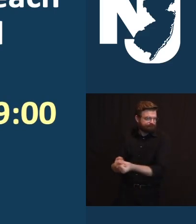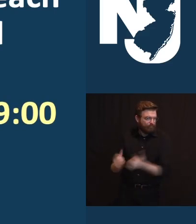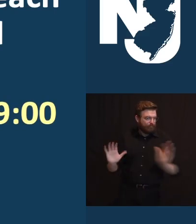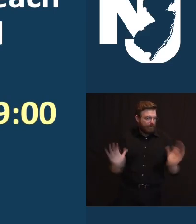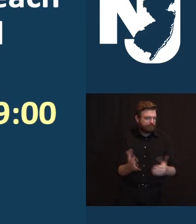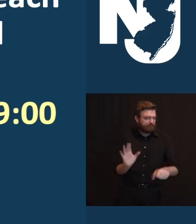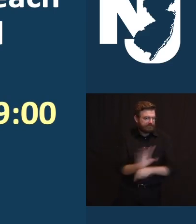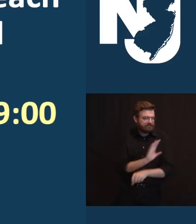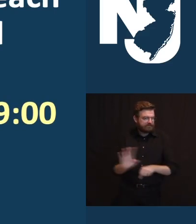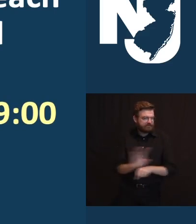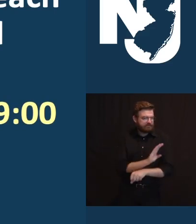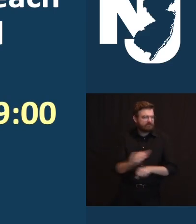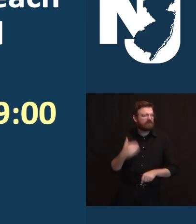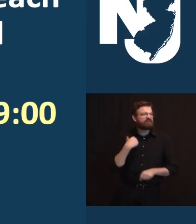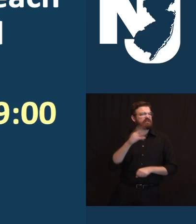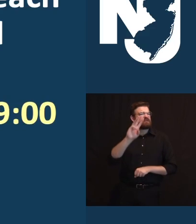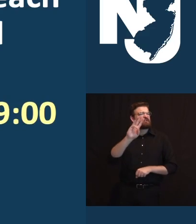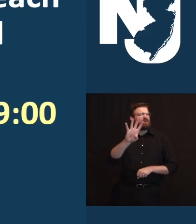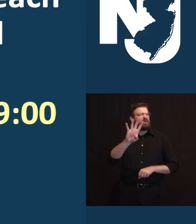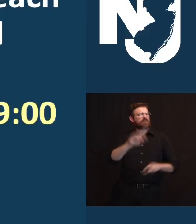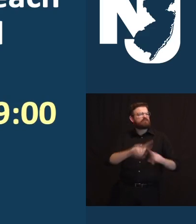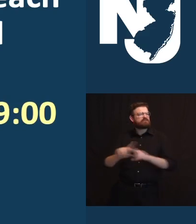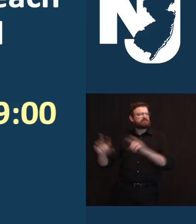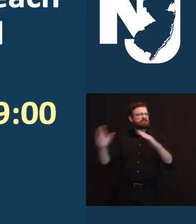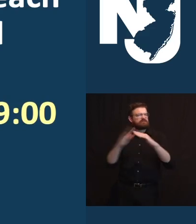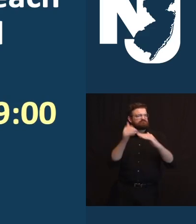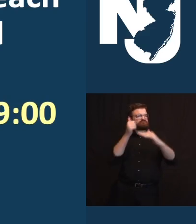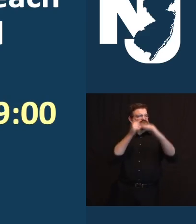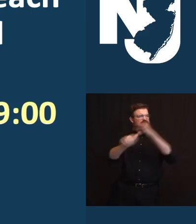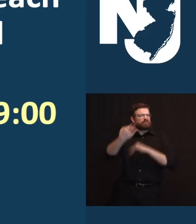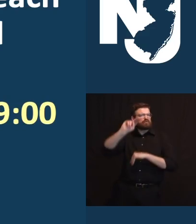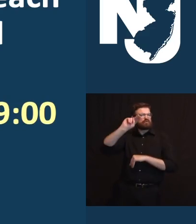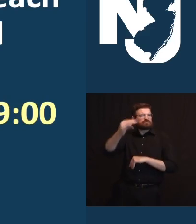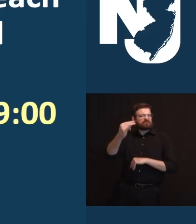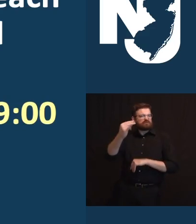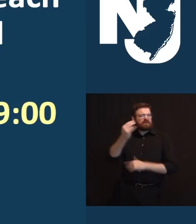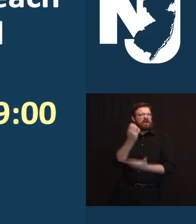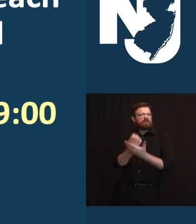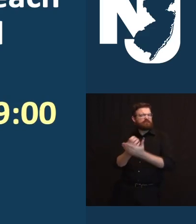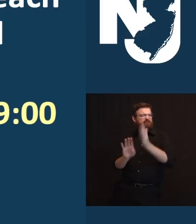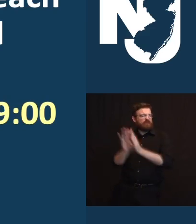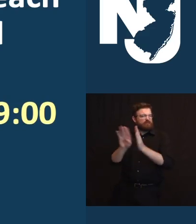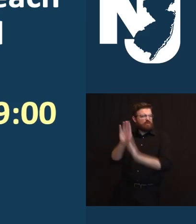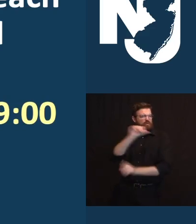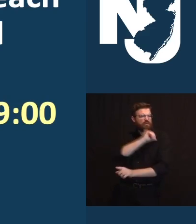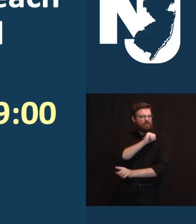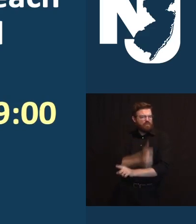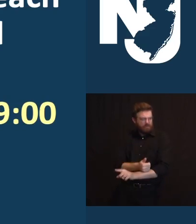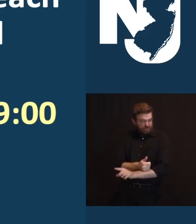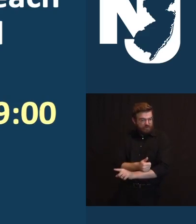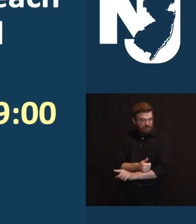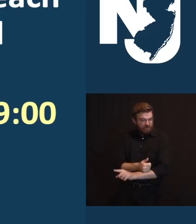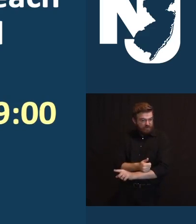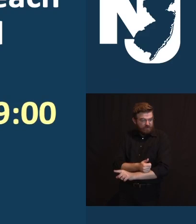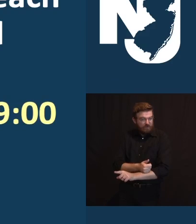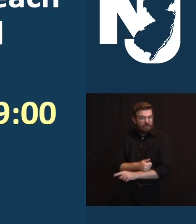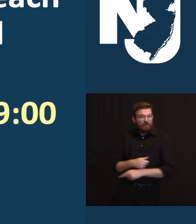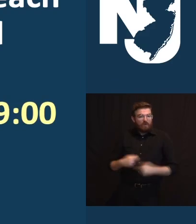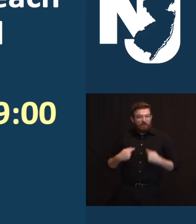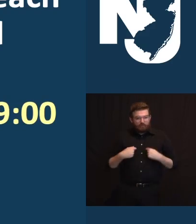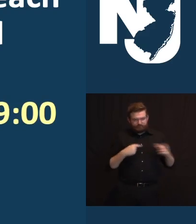New Jersey Redevelopment Authority. And again, Zakiya and I didn't stare out a window over a Budweiser and come up with these 64